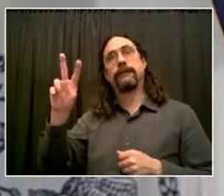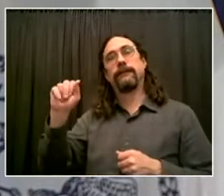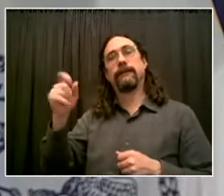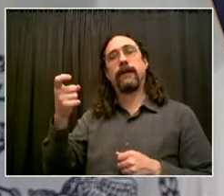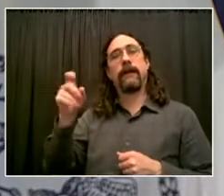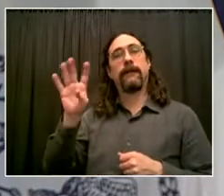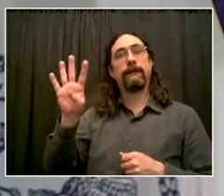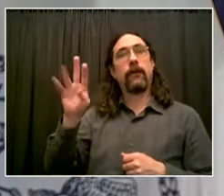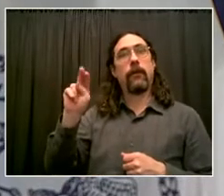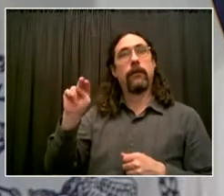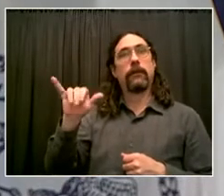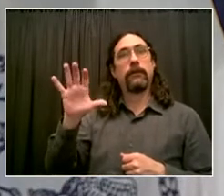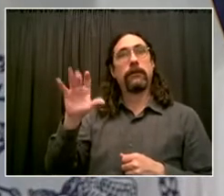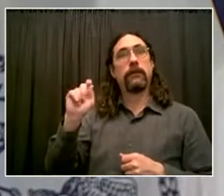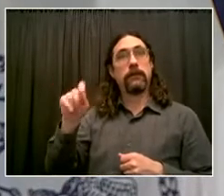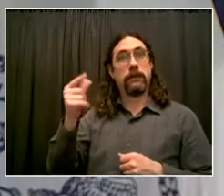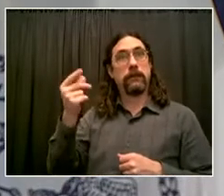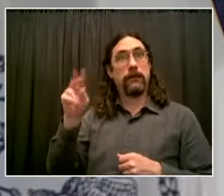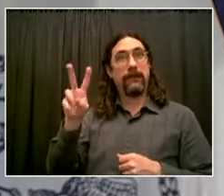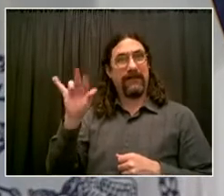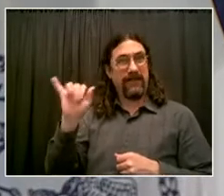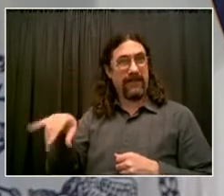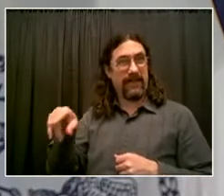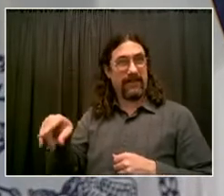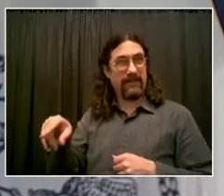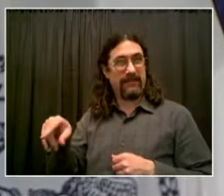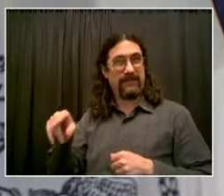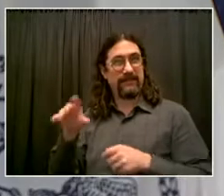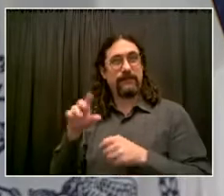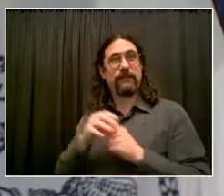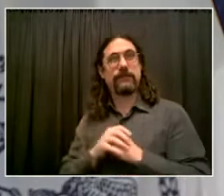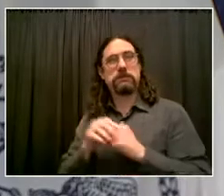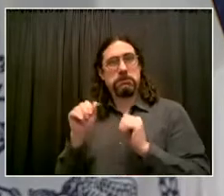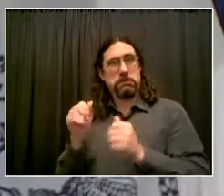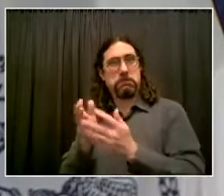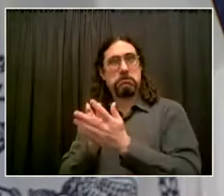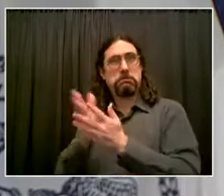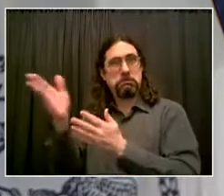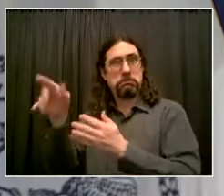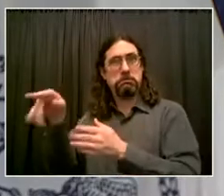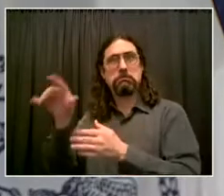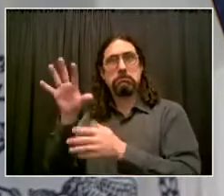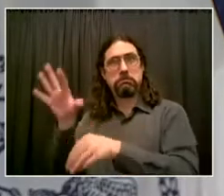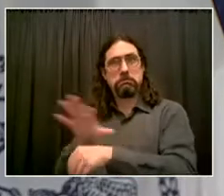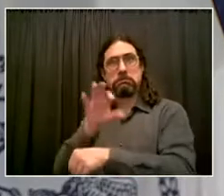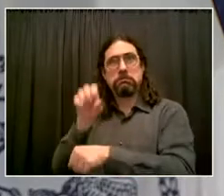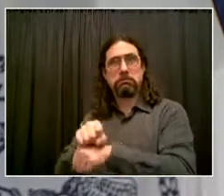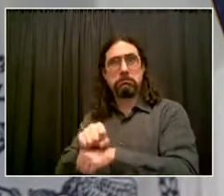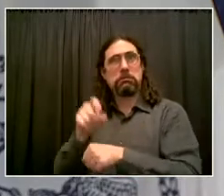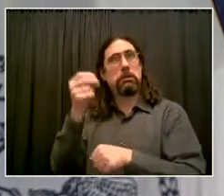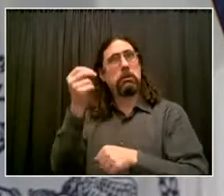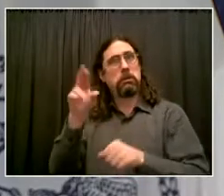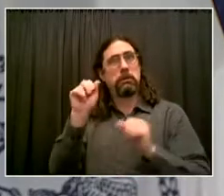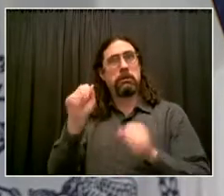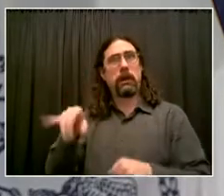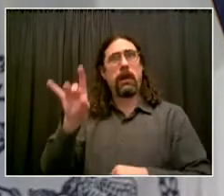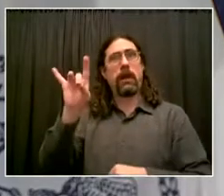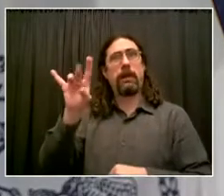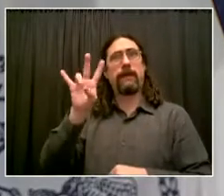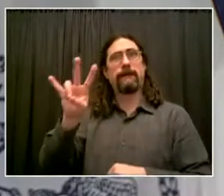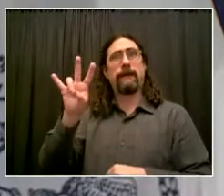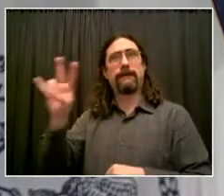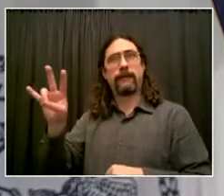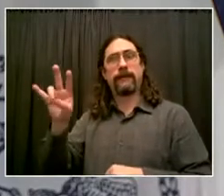reservation for an appointment. Or you can call 877-VAX4NYC. And again, it's not perfect by any